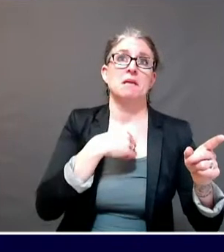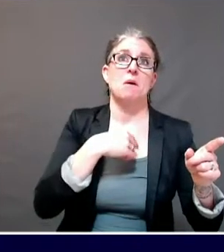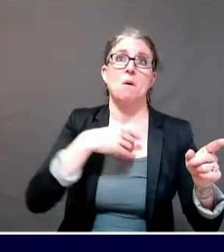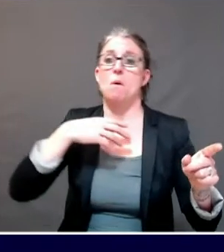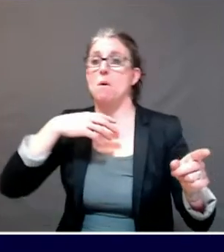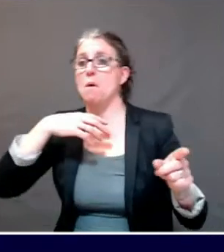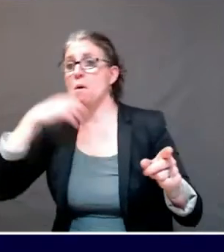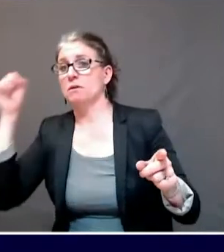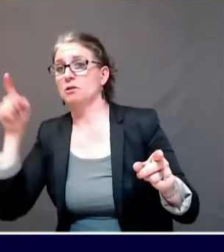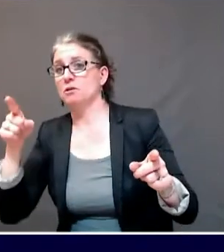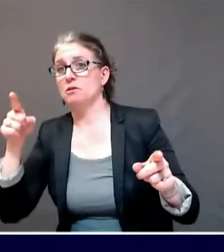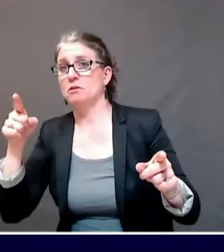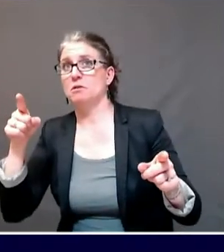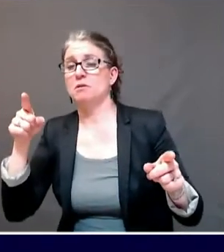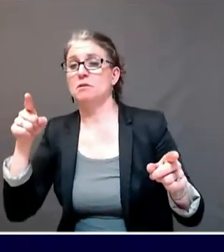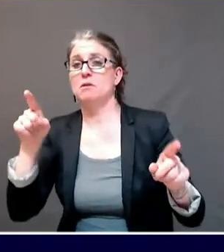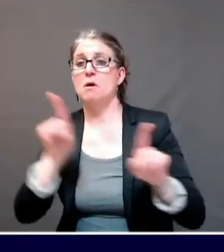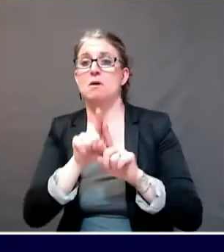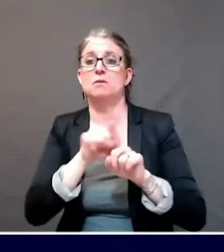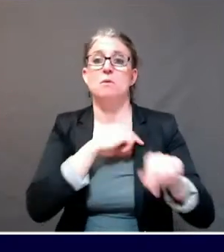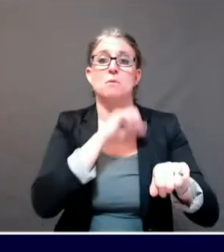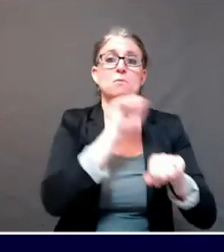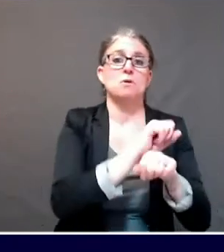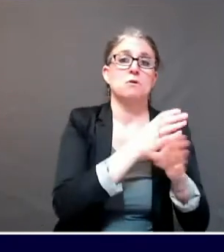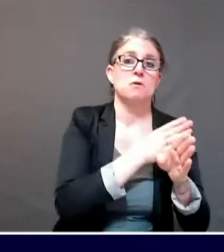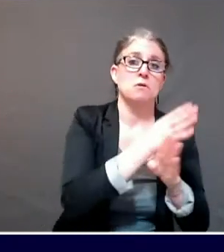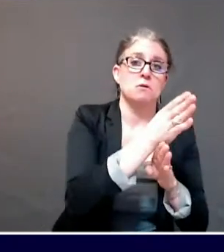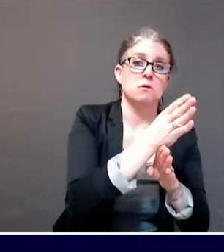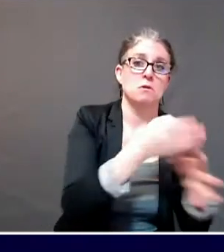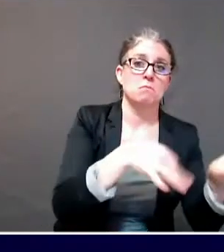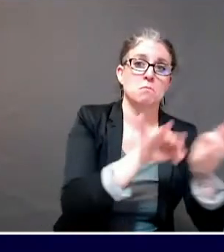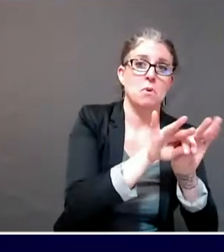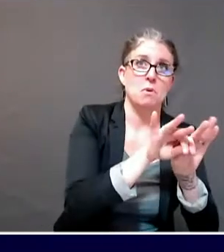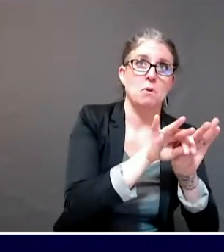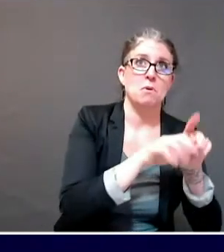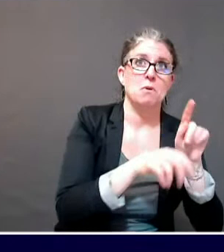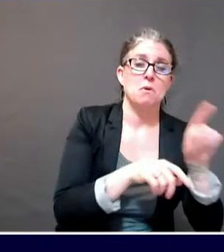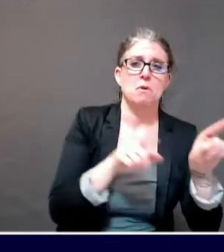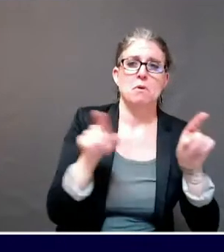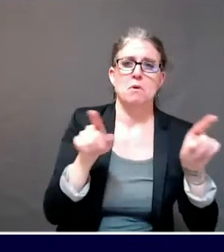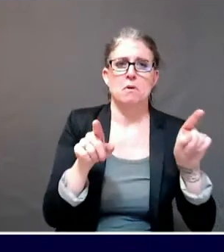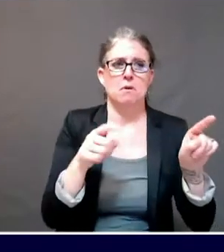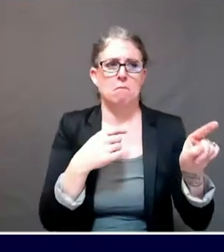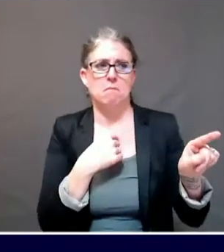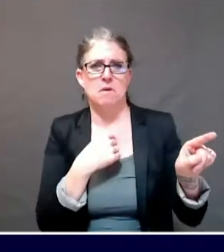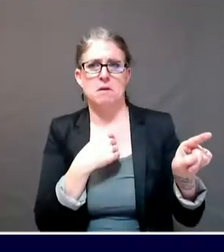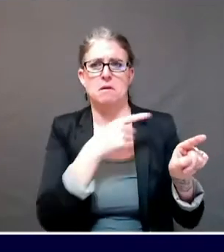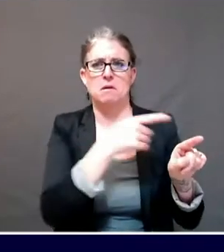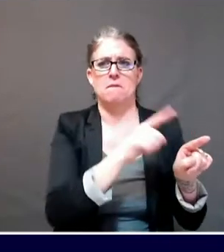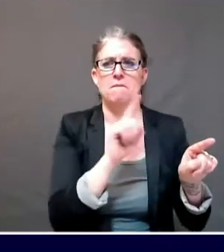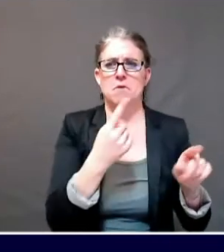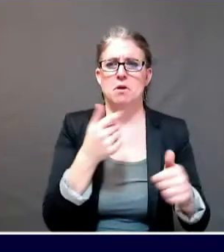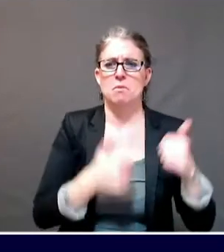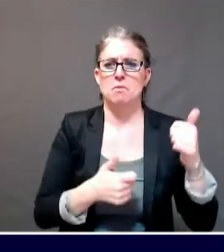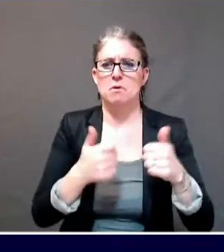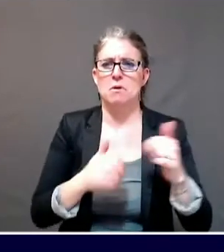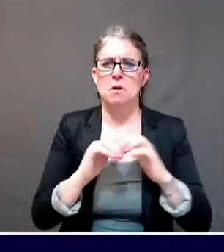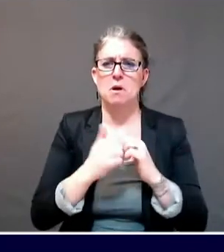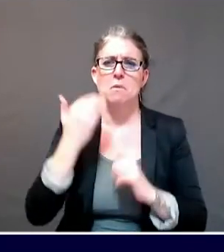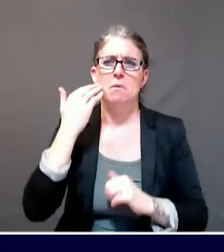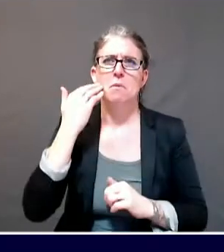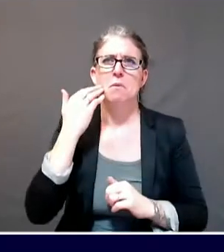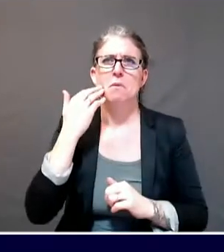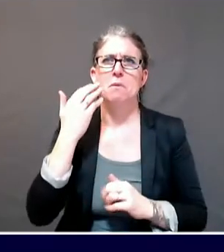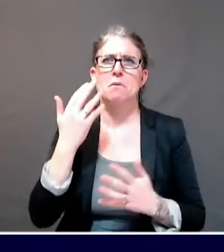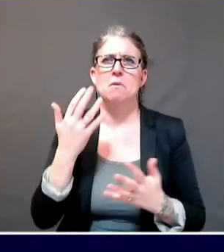be subcategories within essential workers, like some essential workers, depending upon what job you do, may have more contact with the public than other